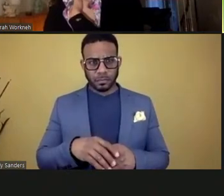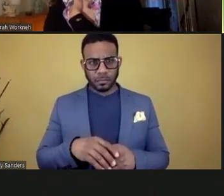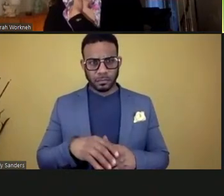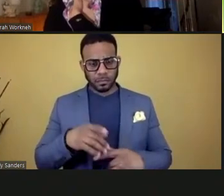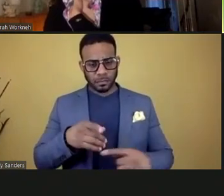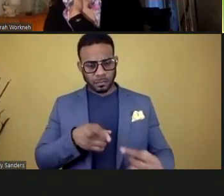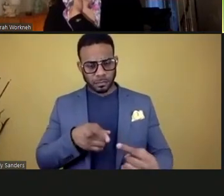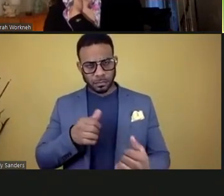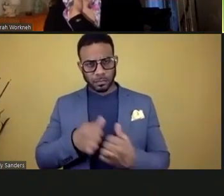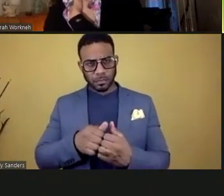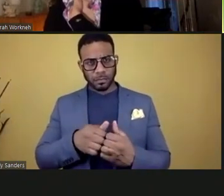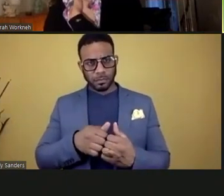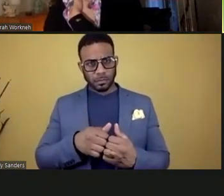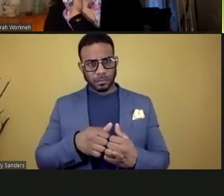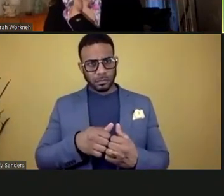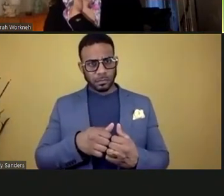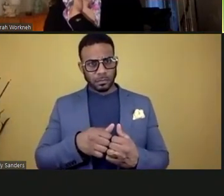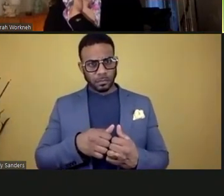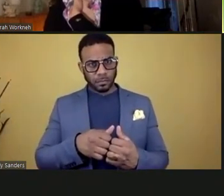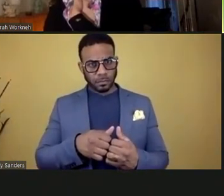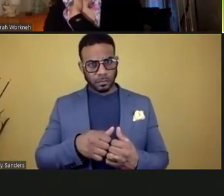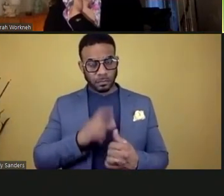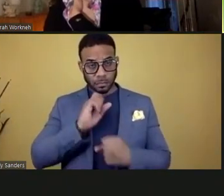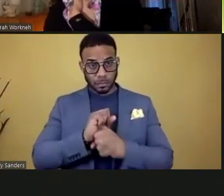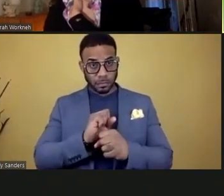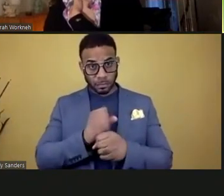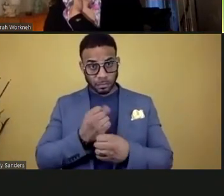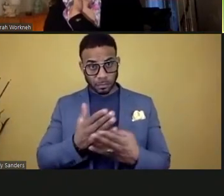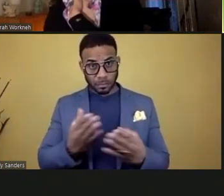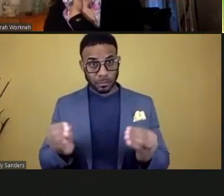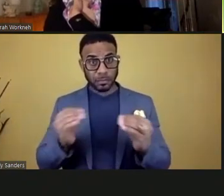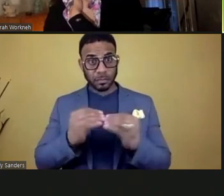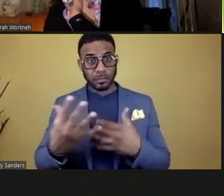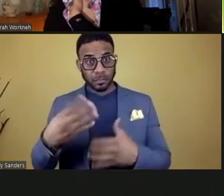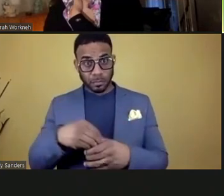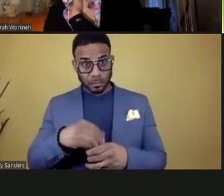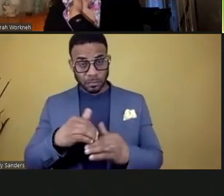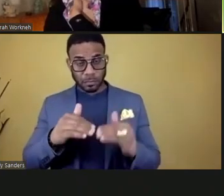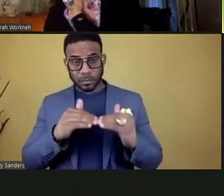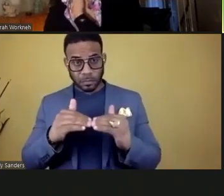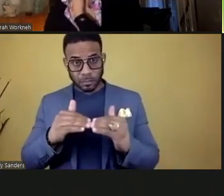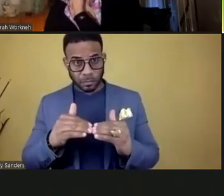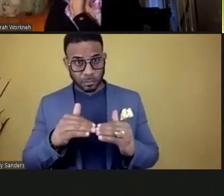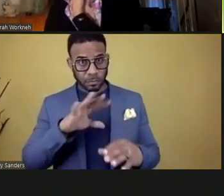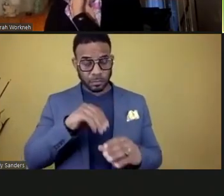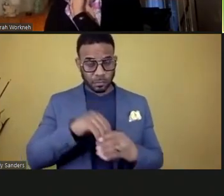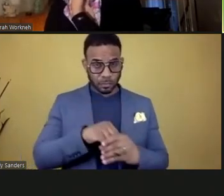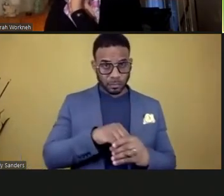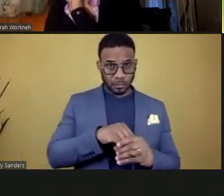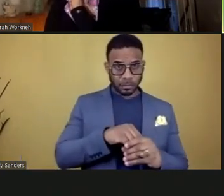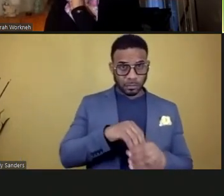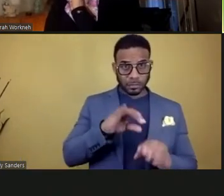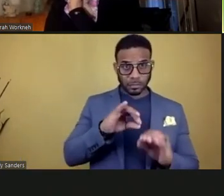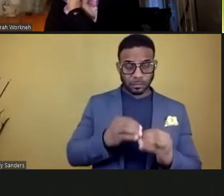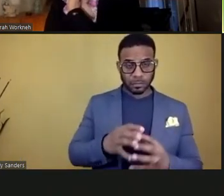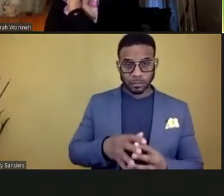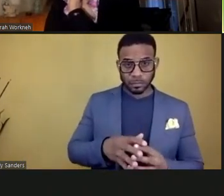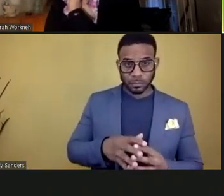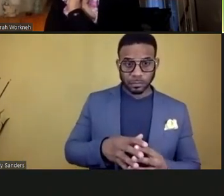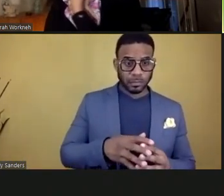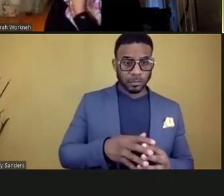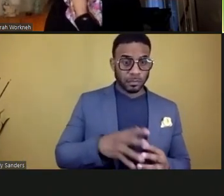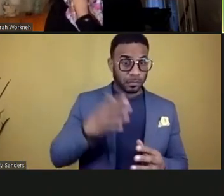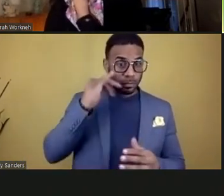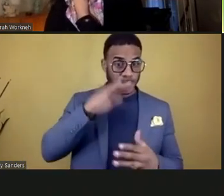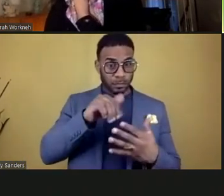struggles with actually making things more inclusive and equitable within the organization. And if